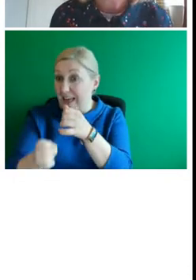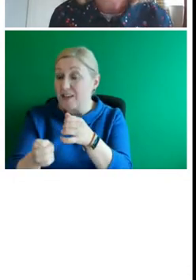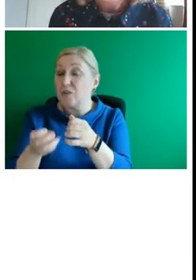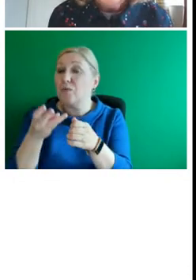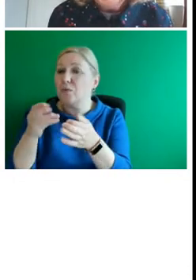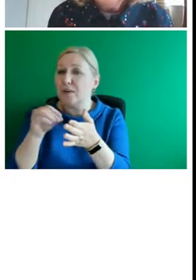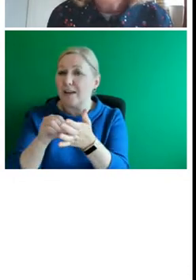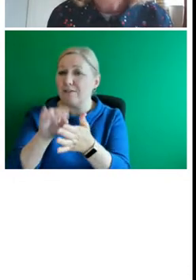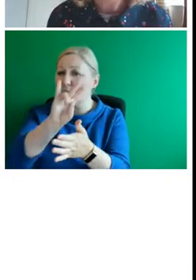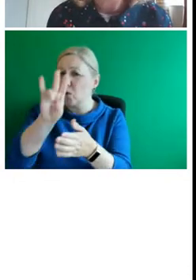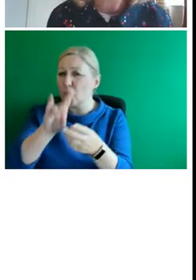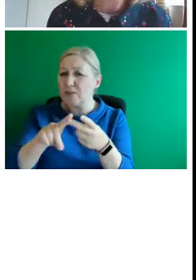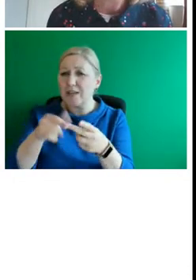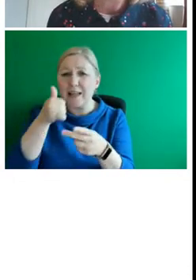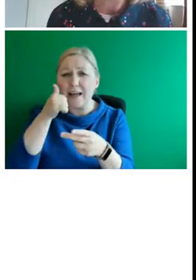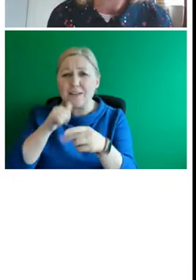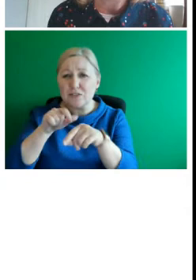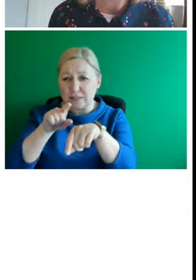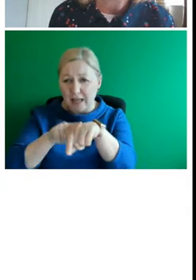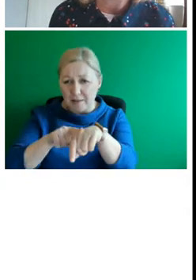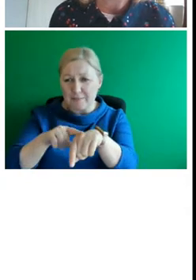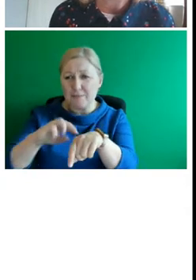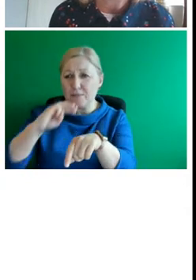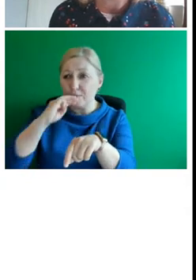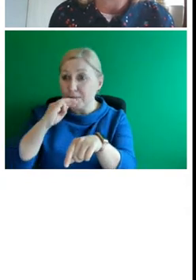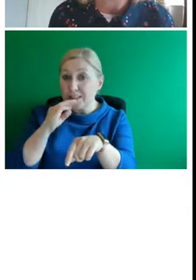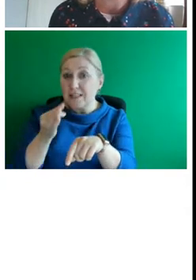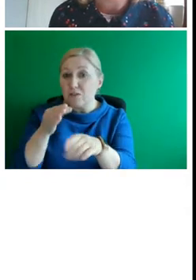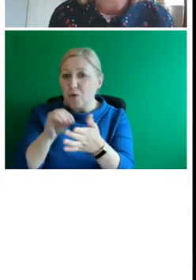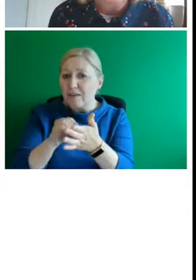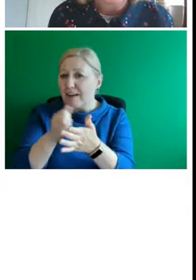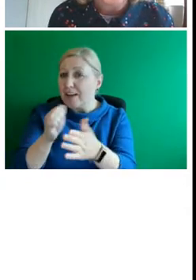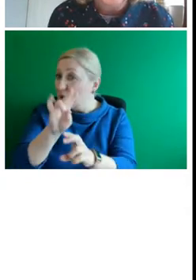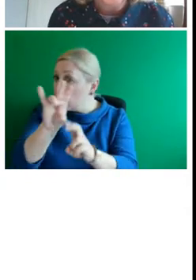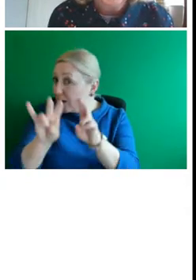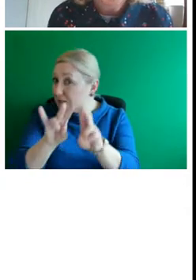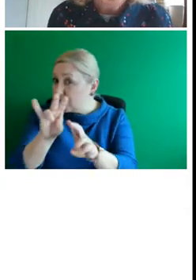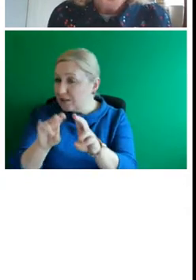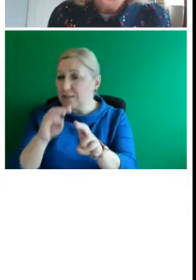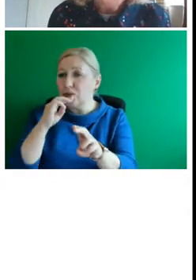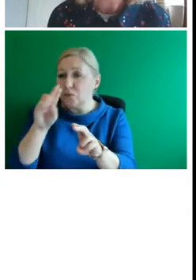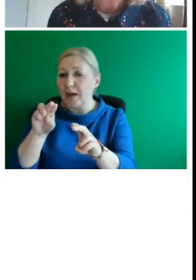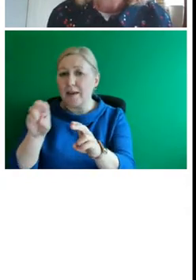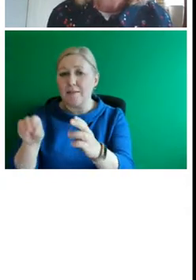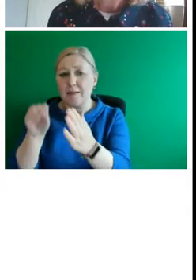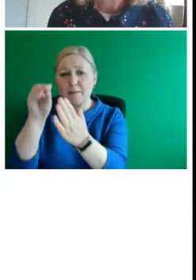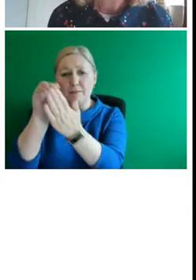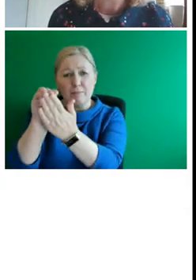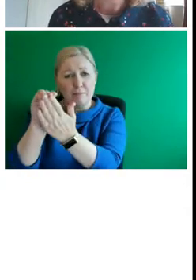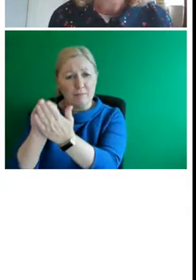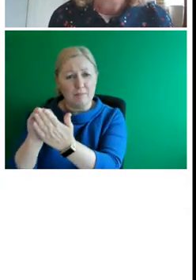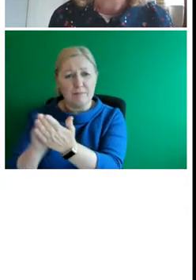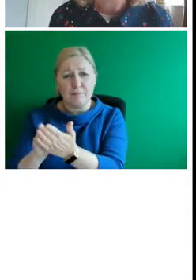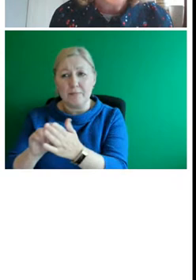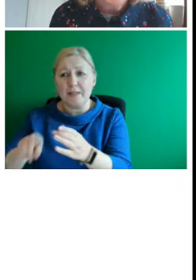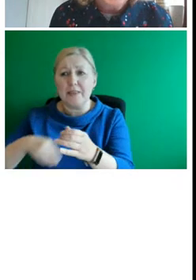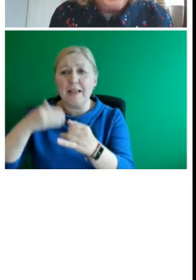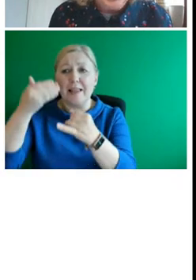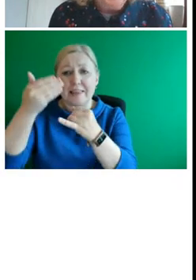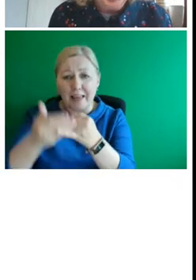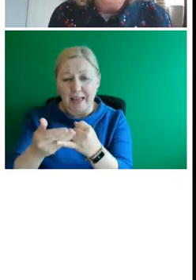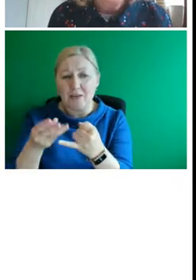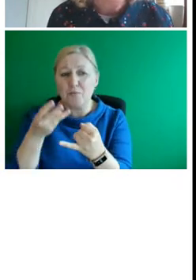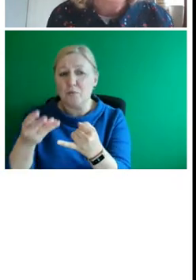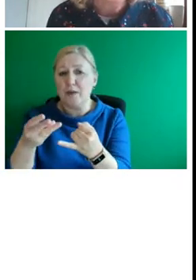time for that. So please feel free to post your questions and we'll take them at the end. I want to move on and